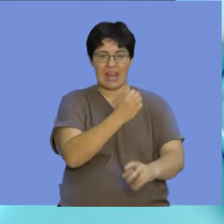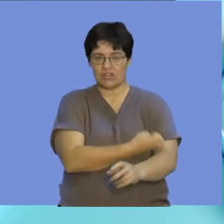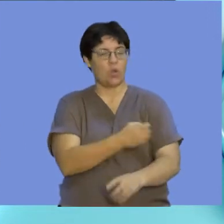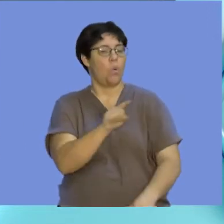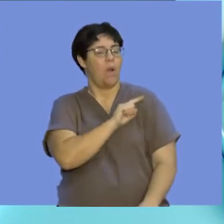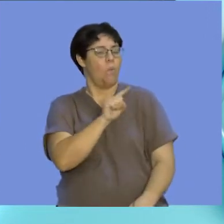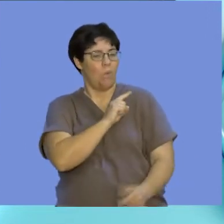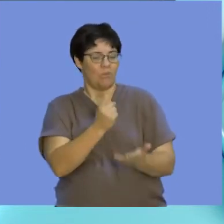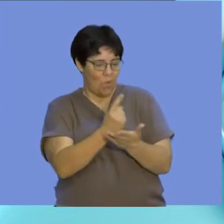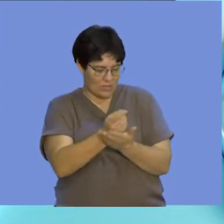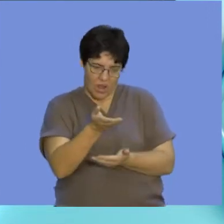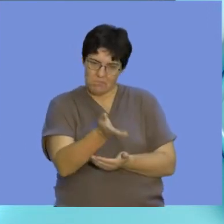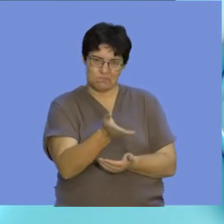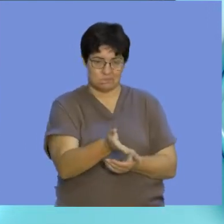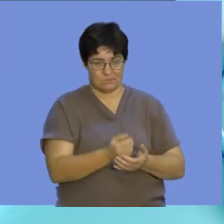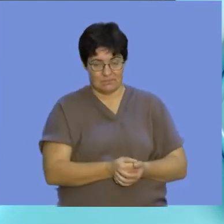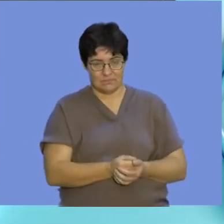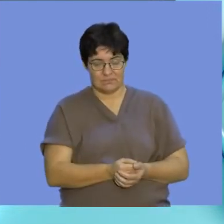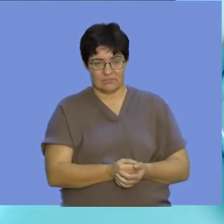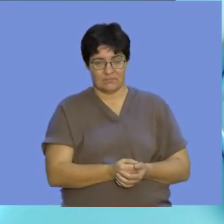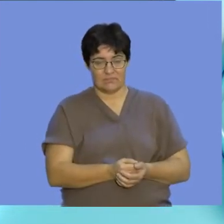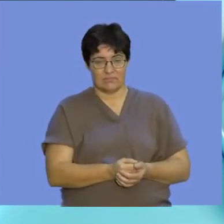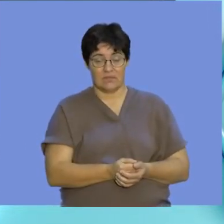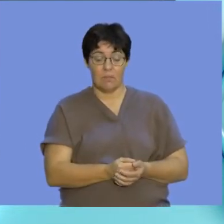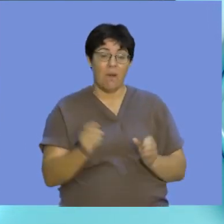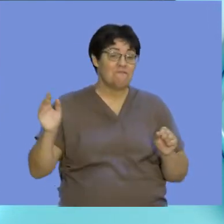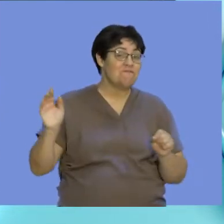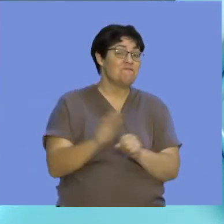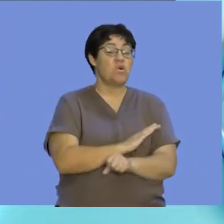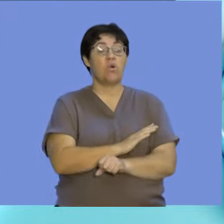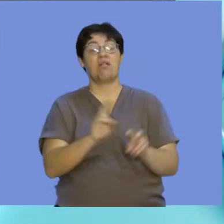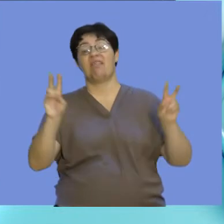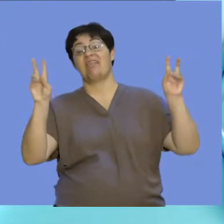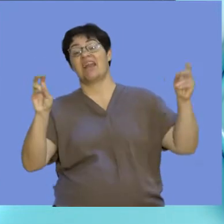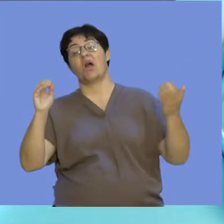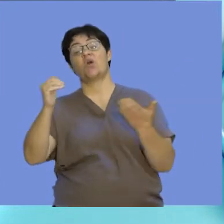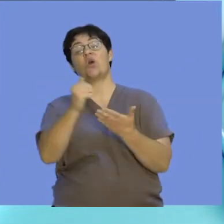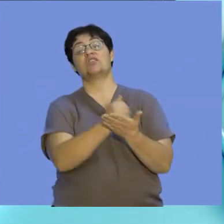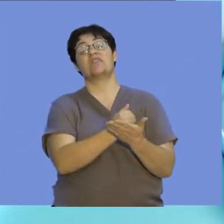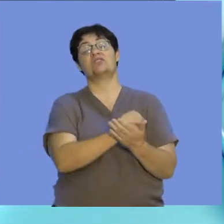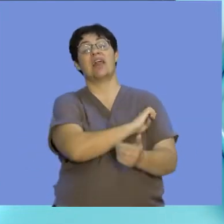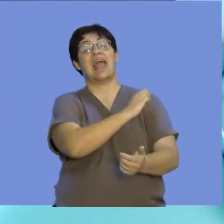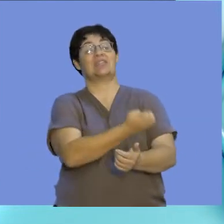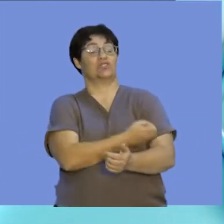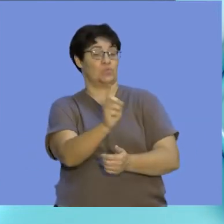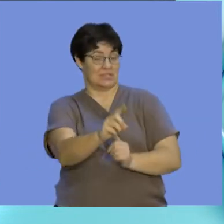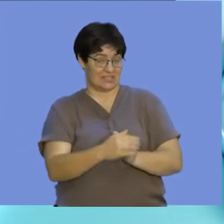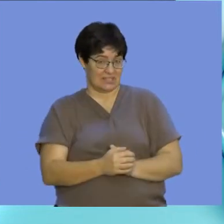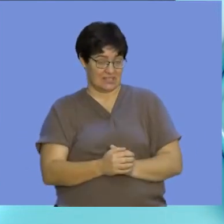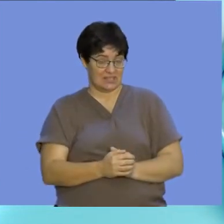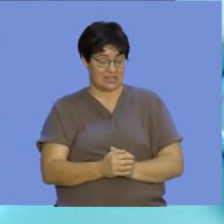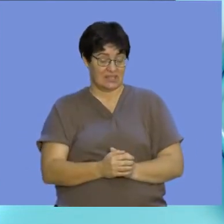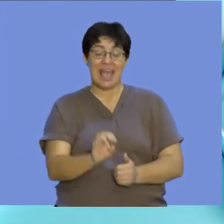conserved. But the full statement of the conservation of energy is this: